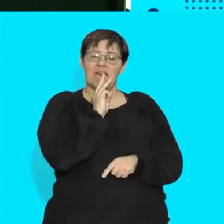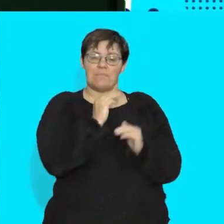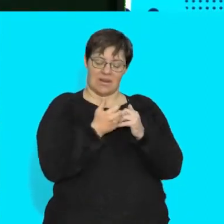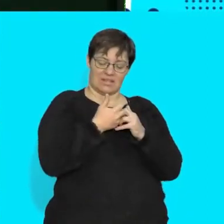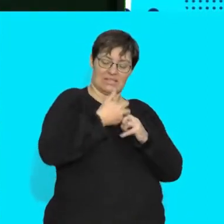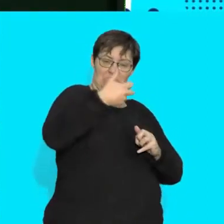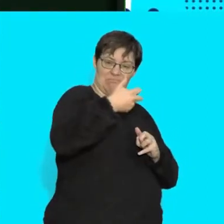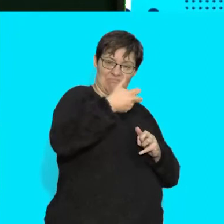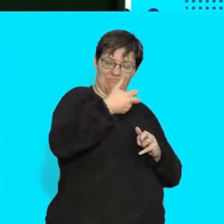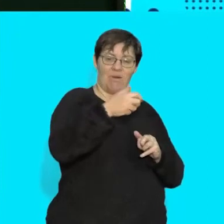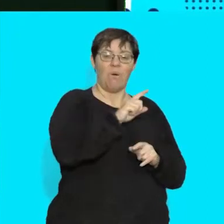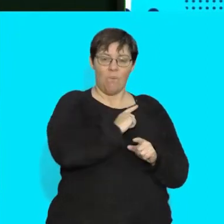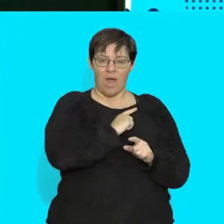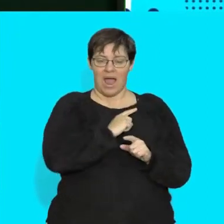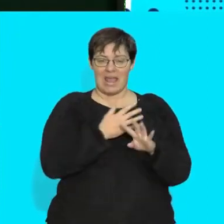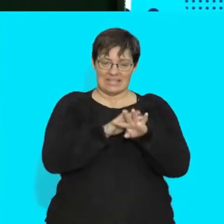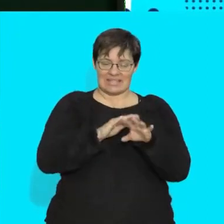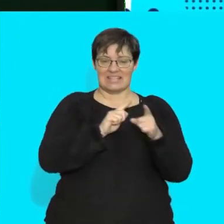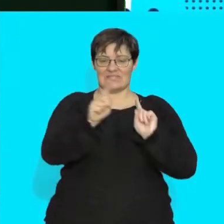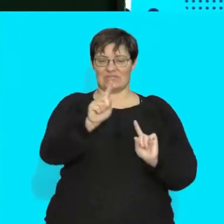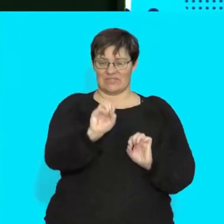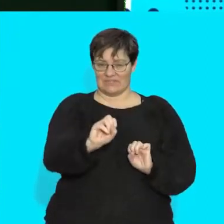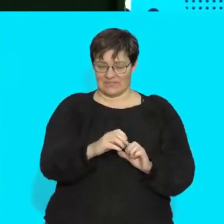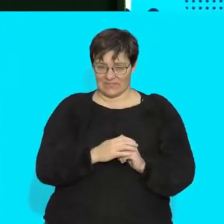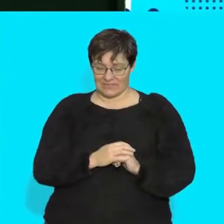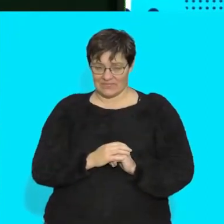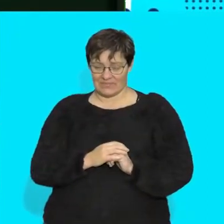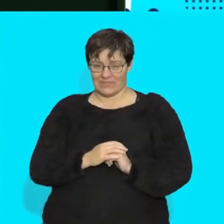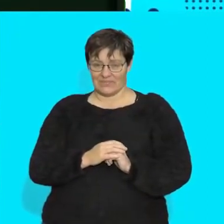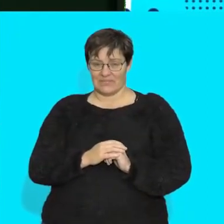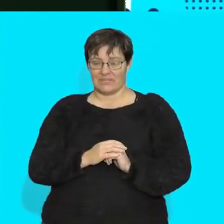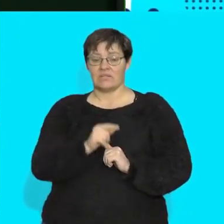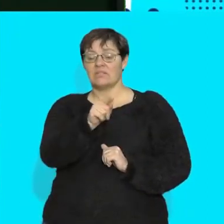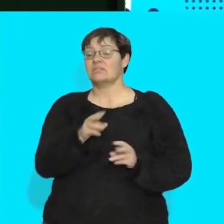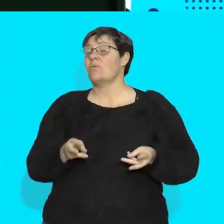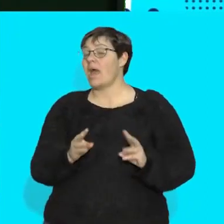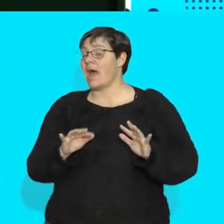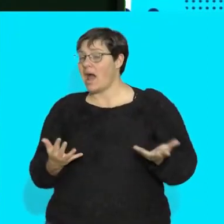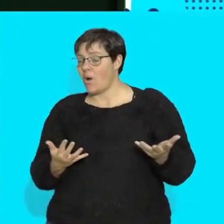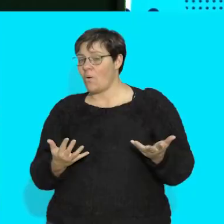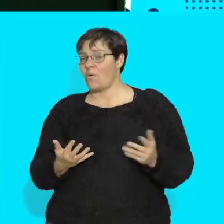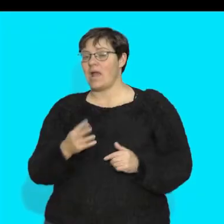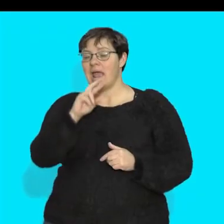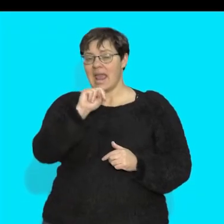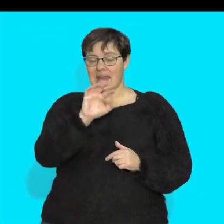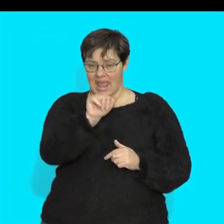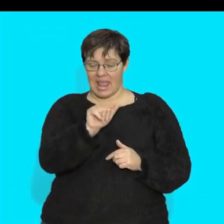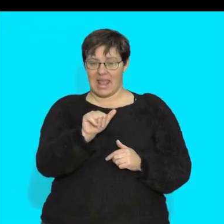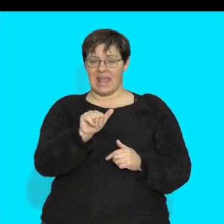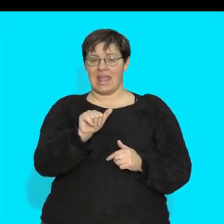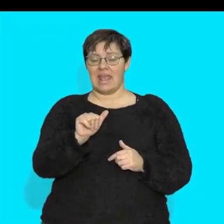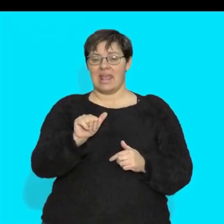of the difference in densities. So in that way, sodium is captured. The sodium ions